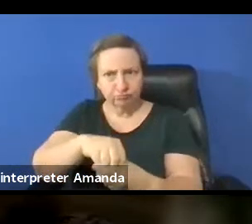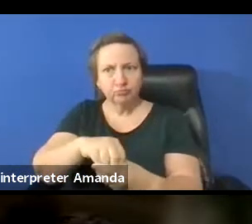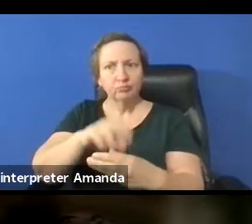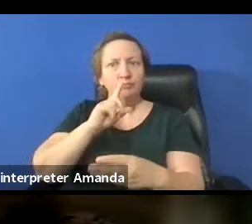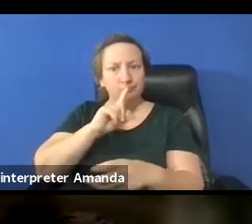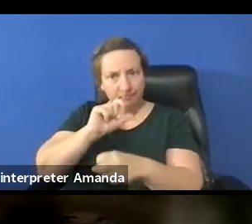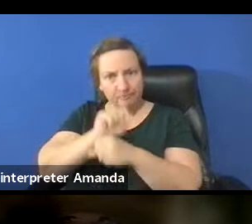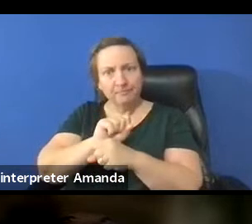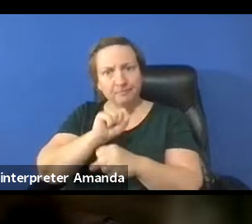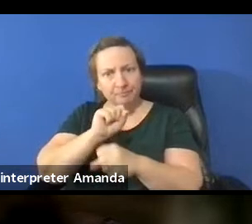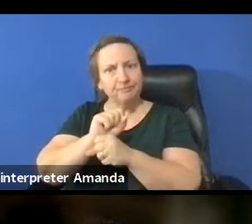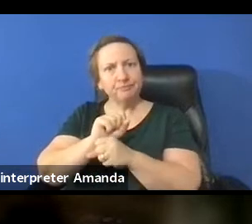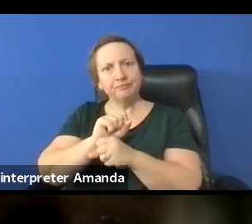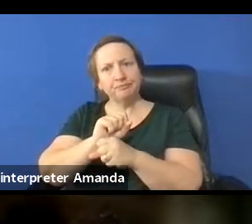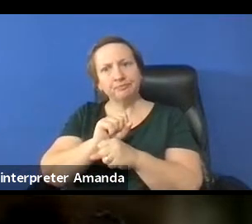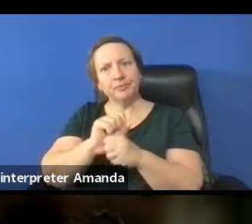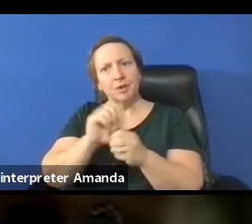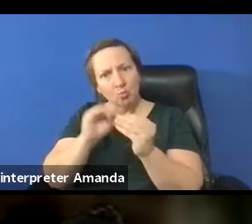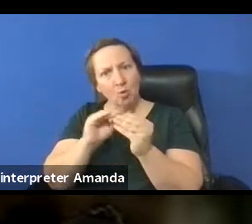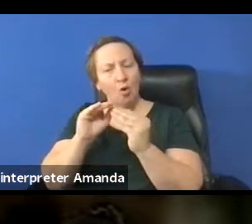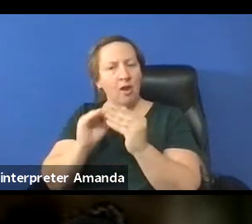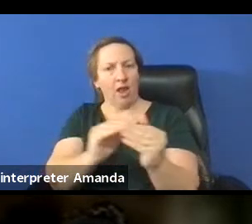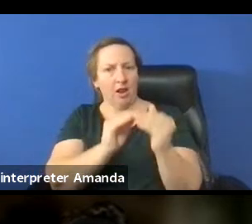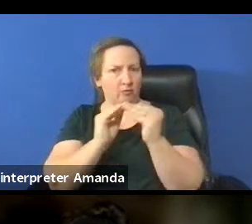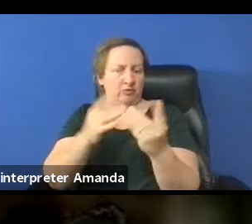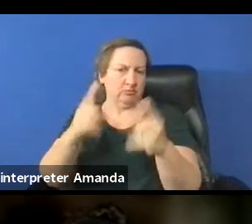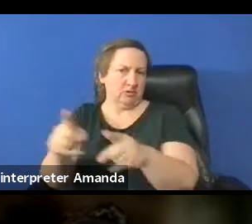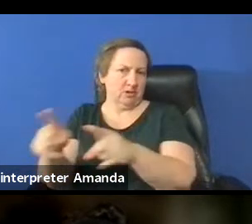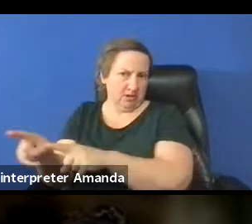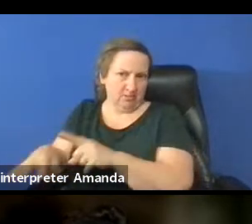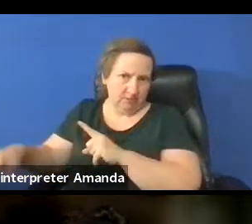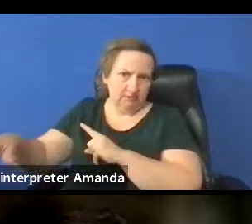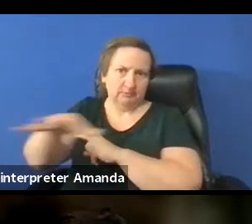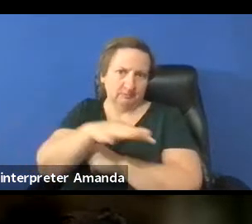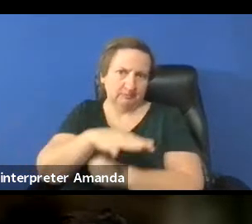in more equitable outcomes.